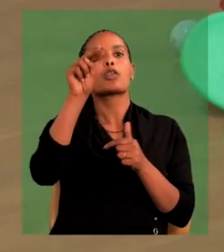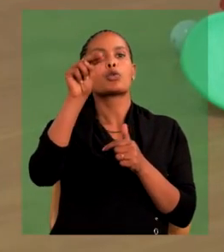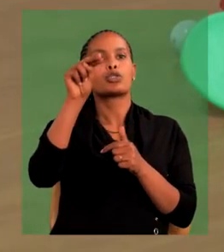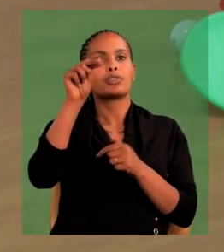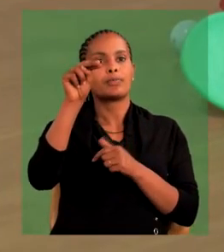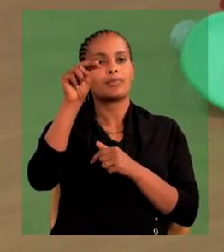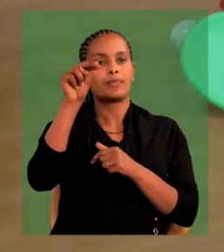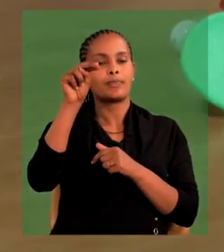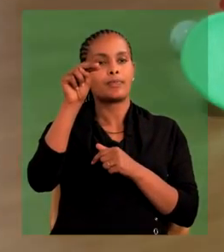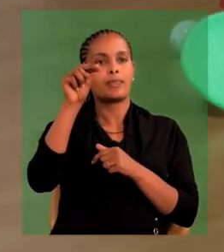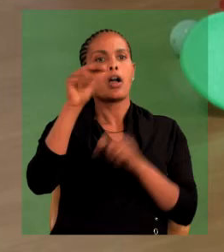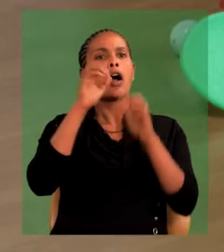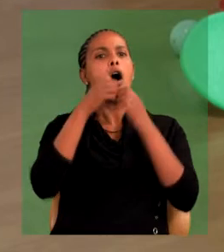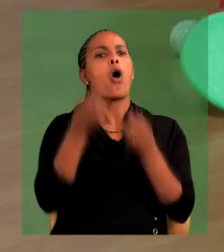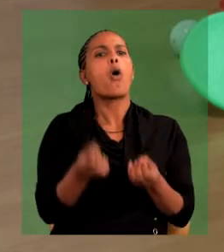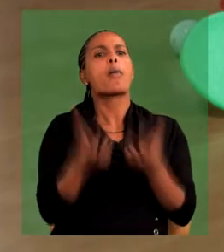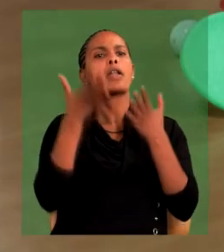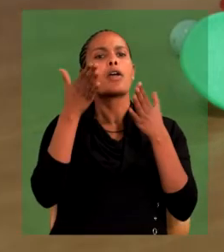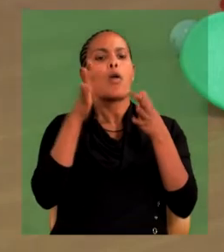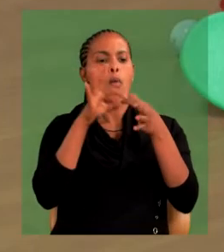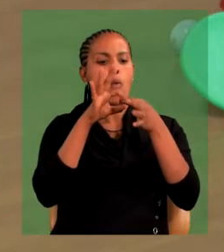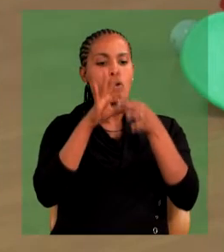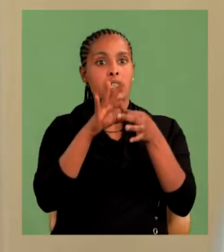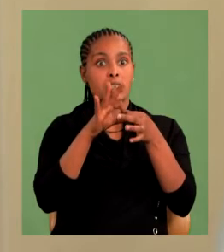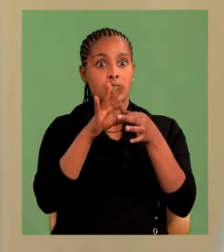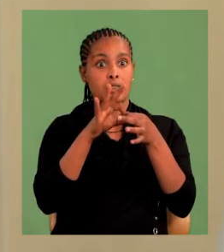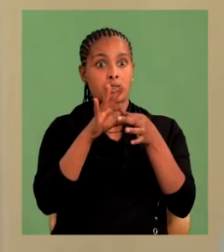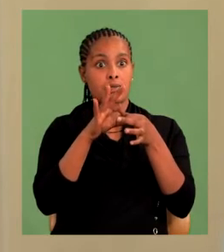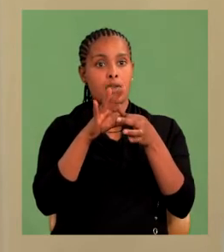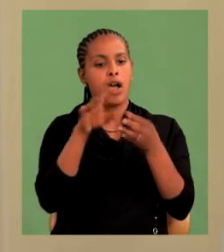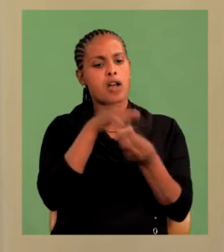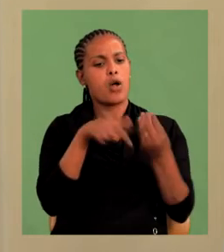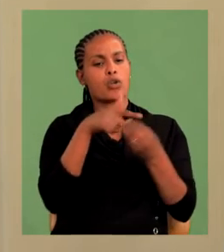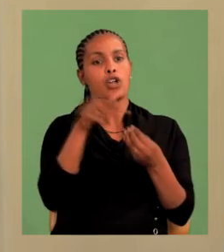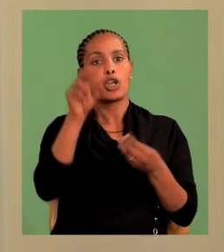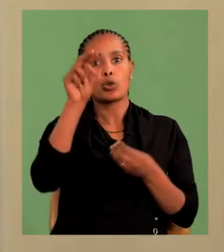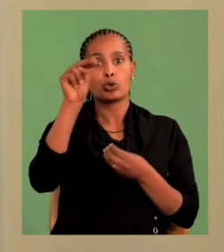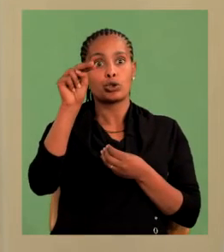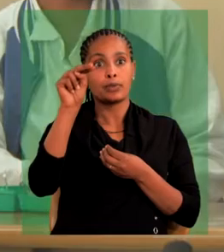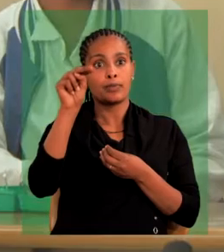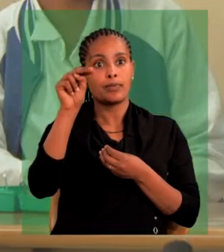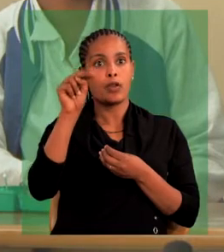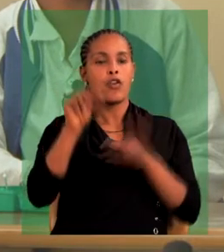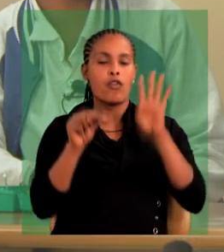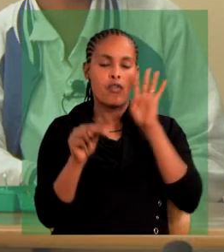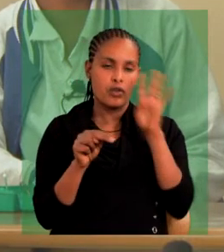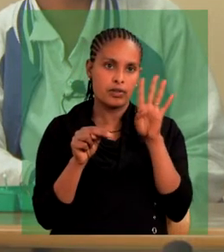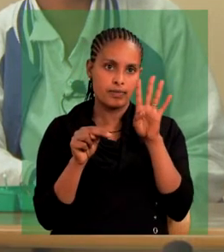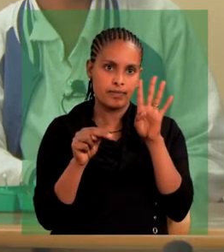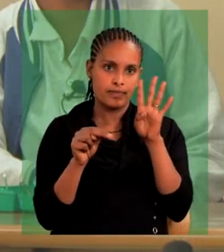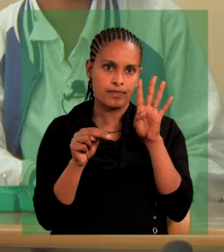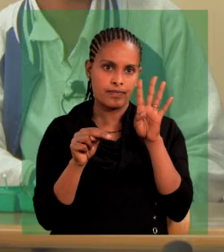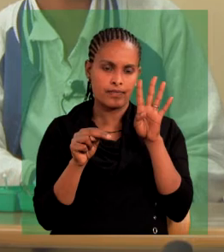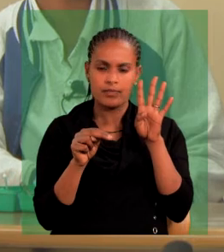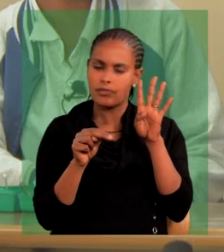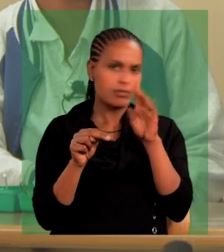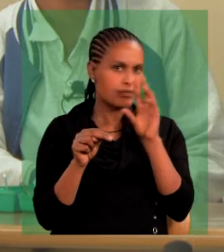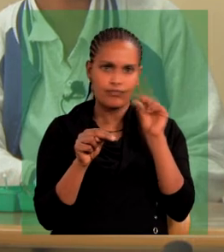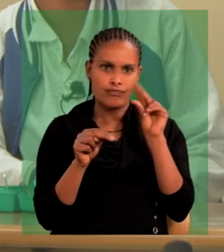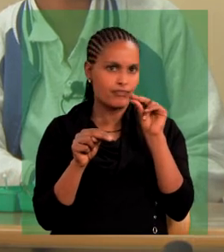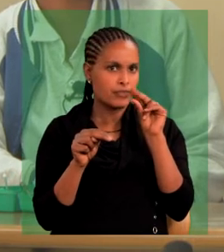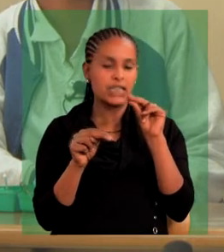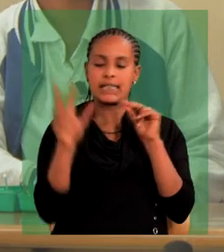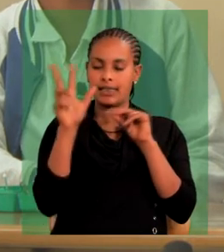nitrogen. How many bonding pairs are around nitrogen? 4. 3. Bonding pairs?